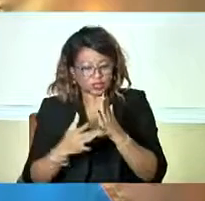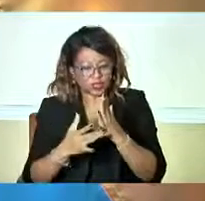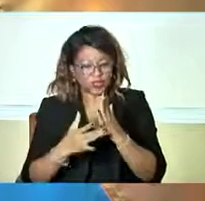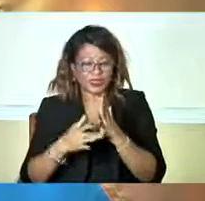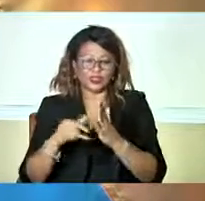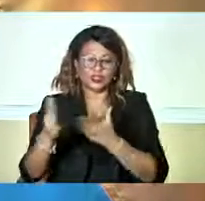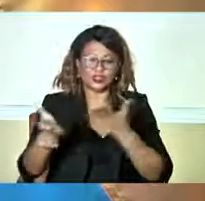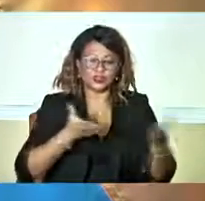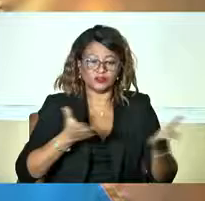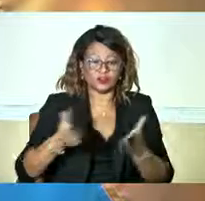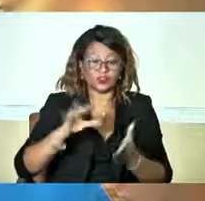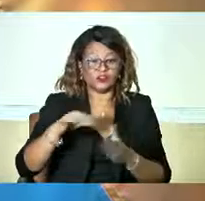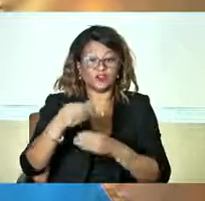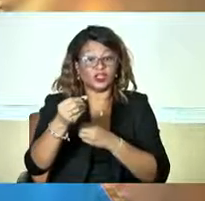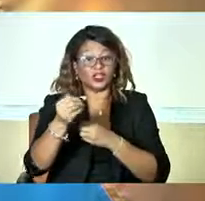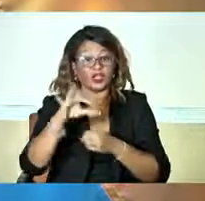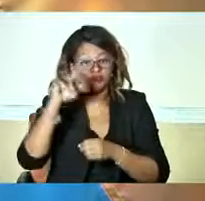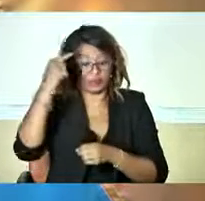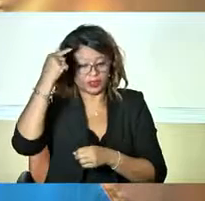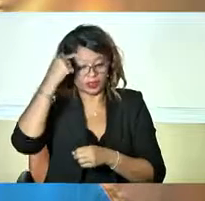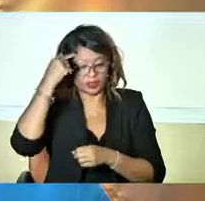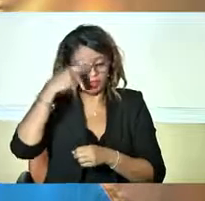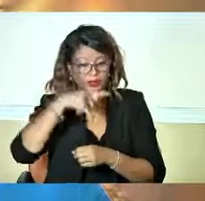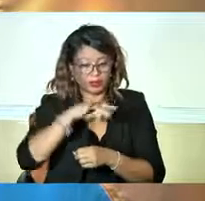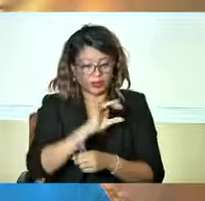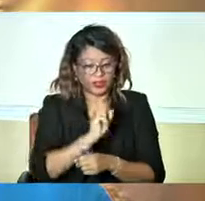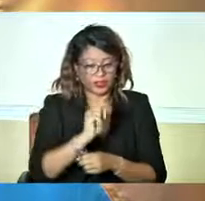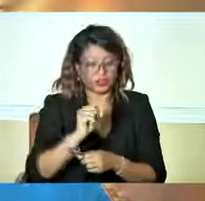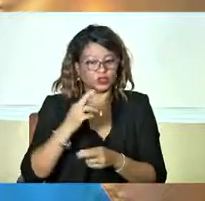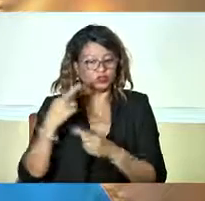services. The permanent secretary with